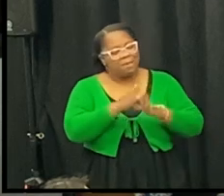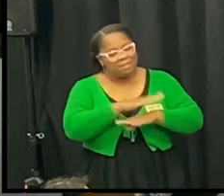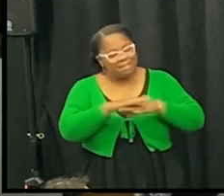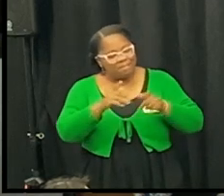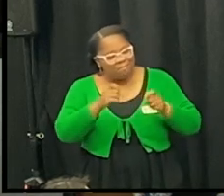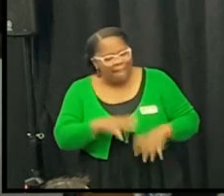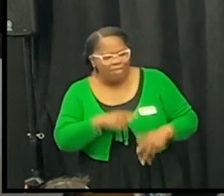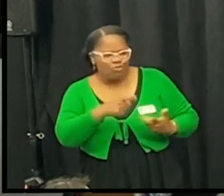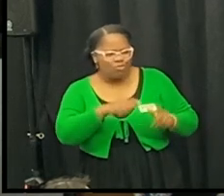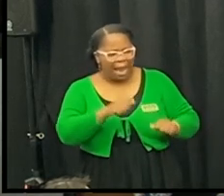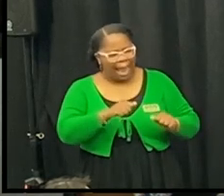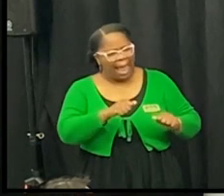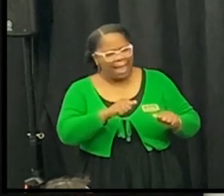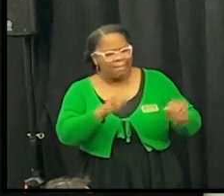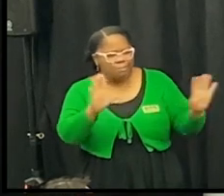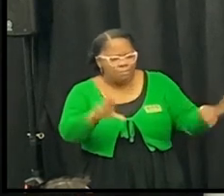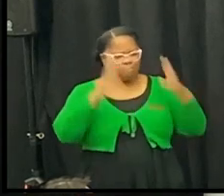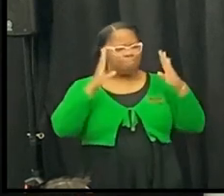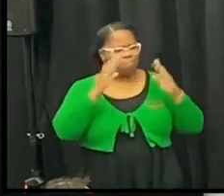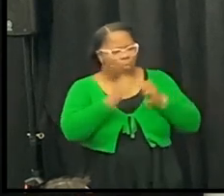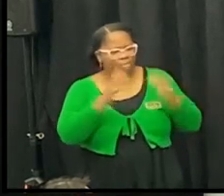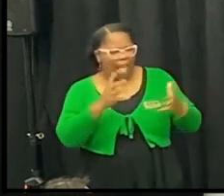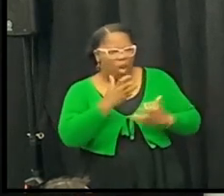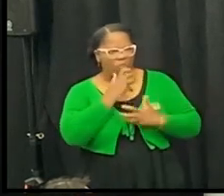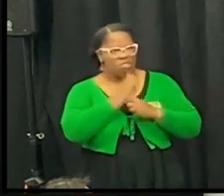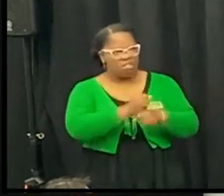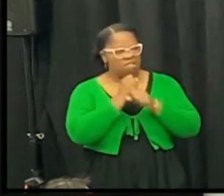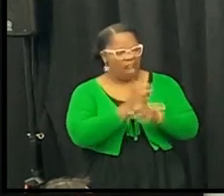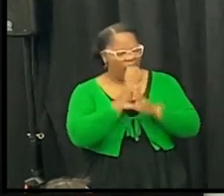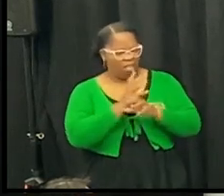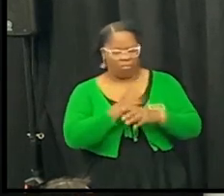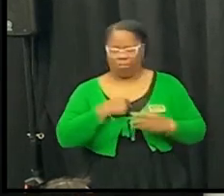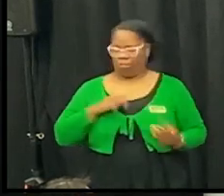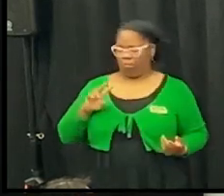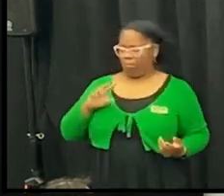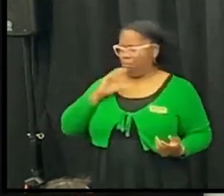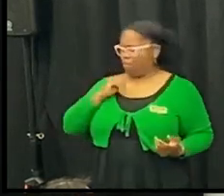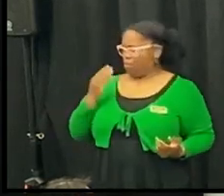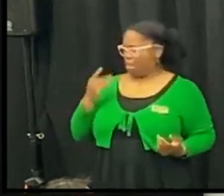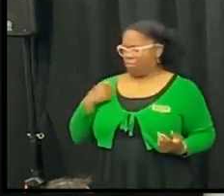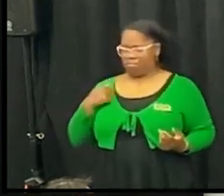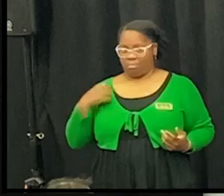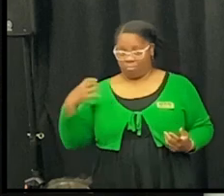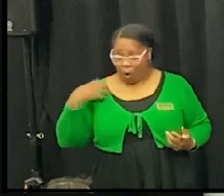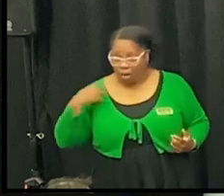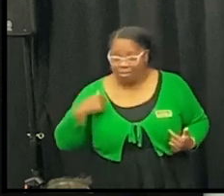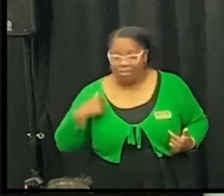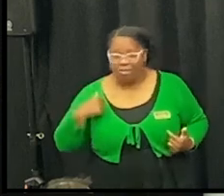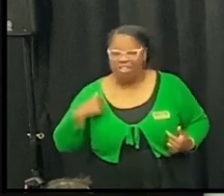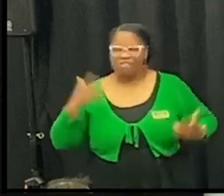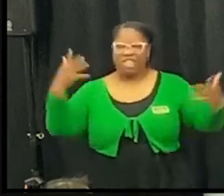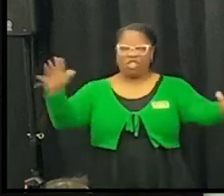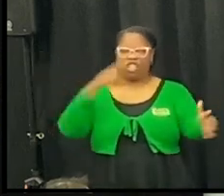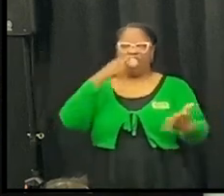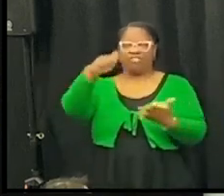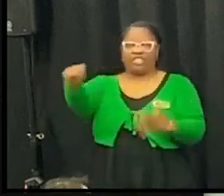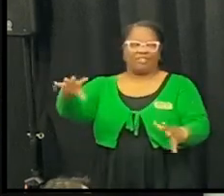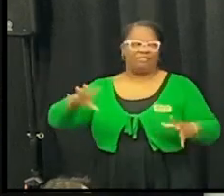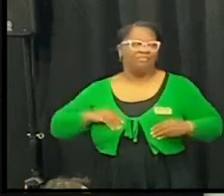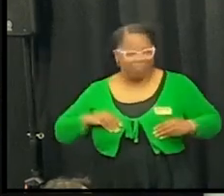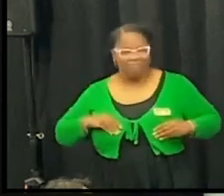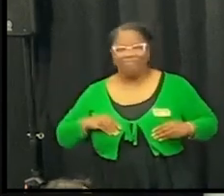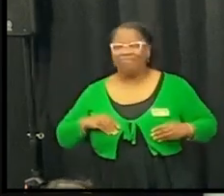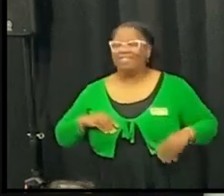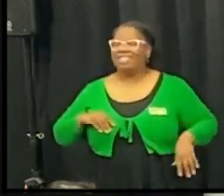way of making people listen to you without yelling. And at 14, I was like, oh, I get to be in charge? Got it. So